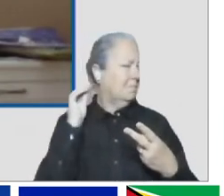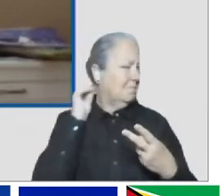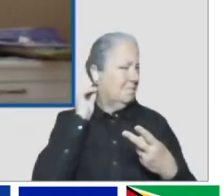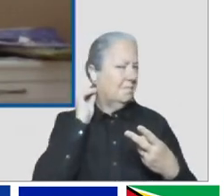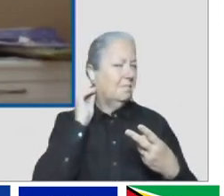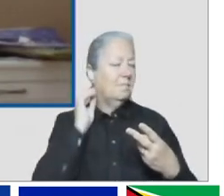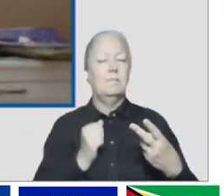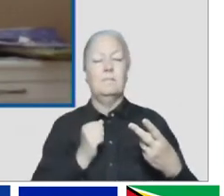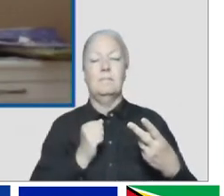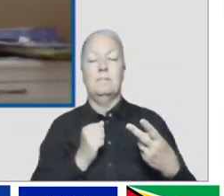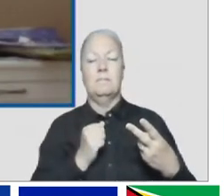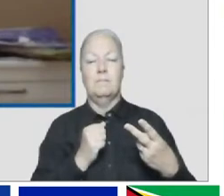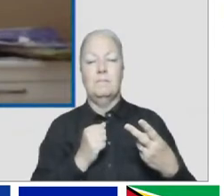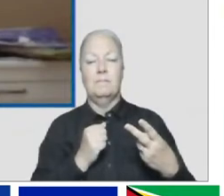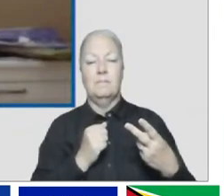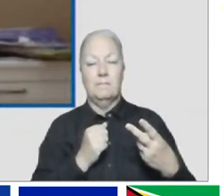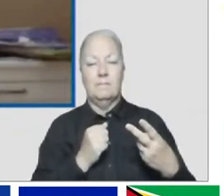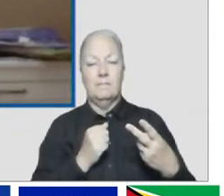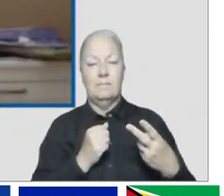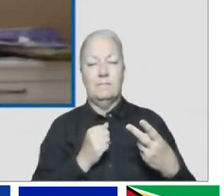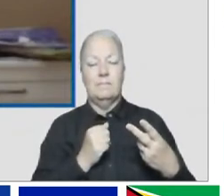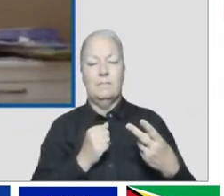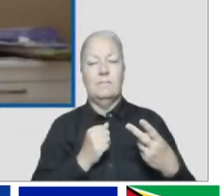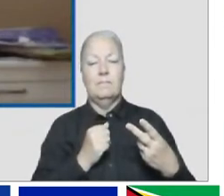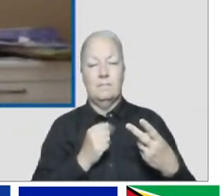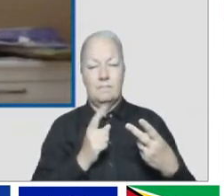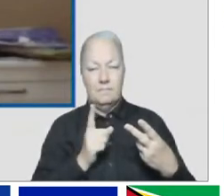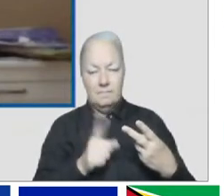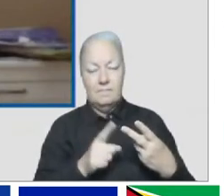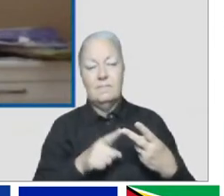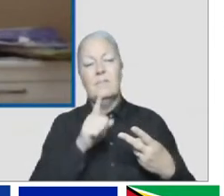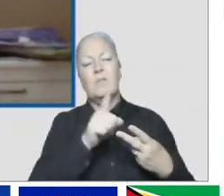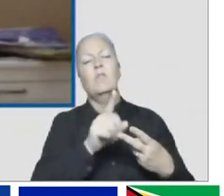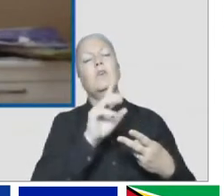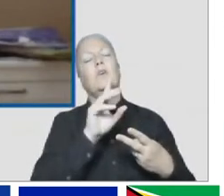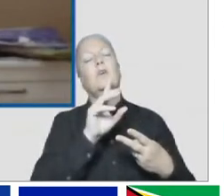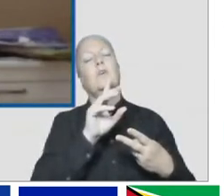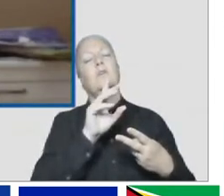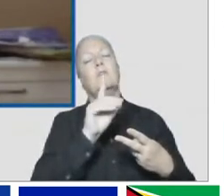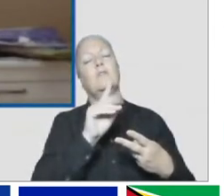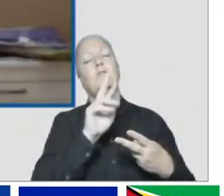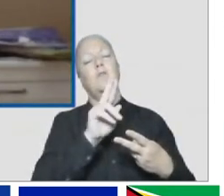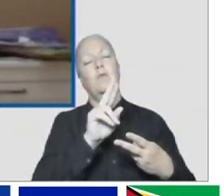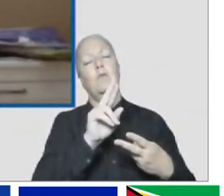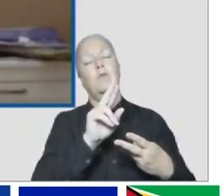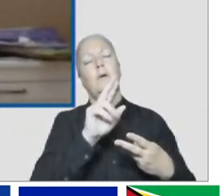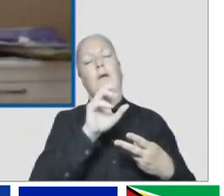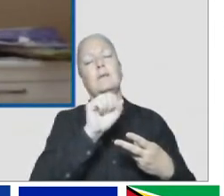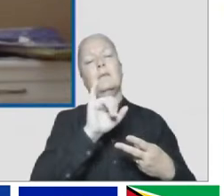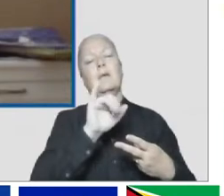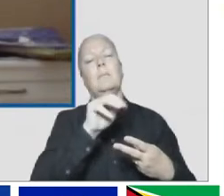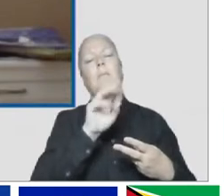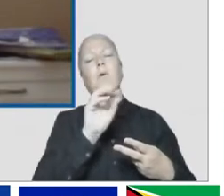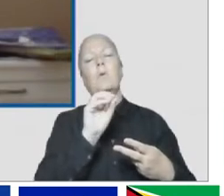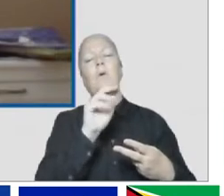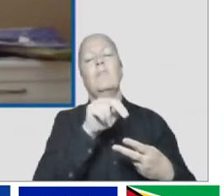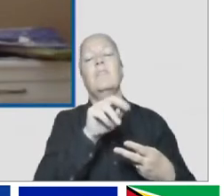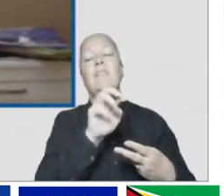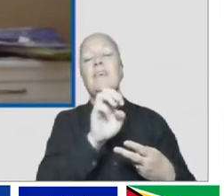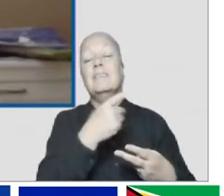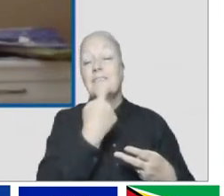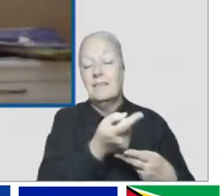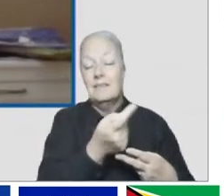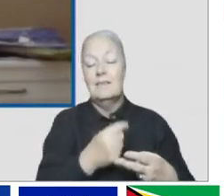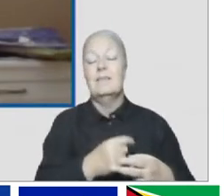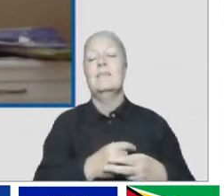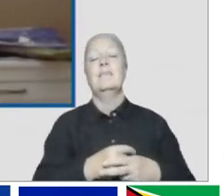underlined by Dr. Simone in her response, that like other disaster, this also had a disproportionate impact on the people.